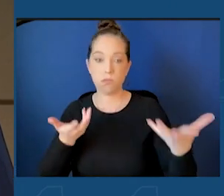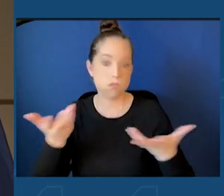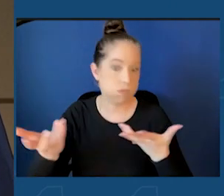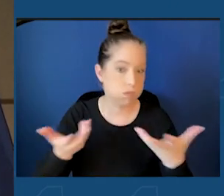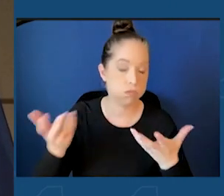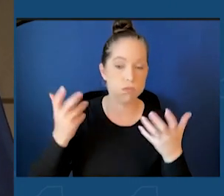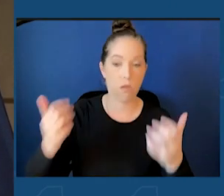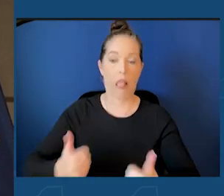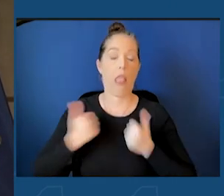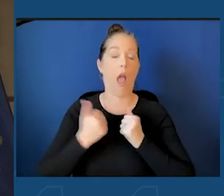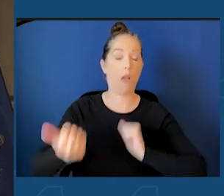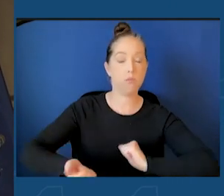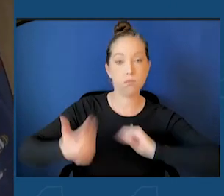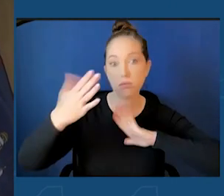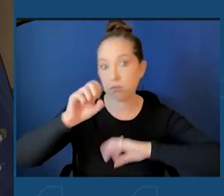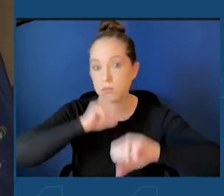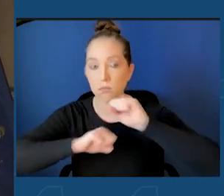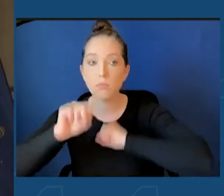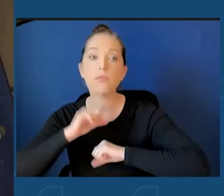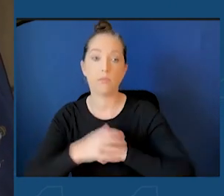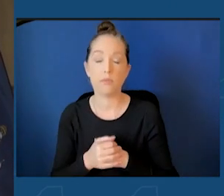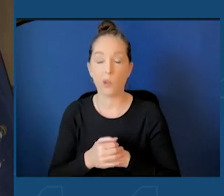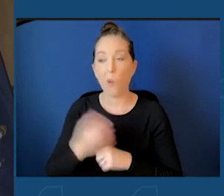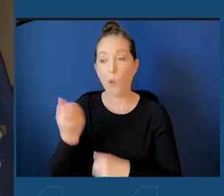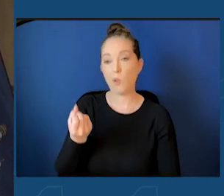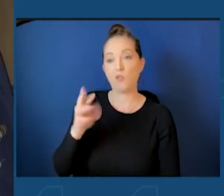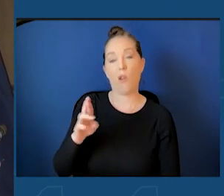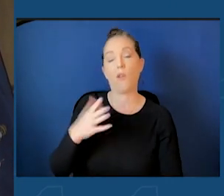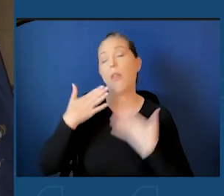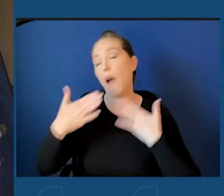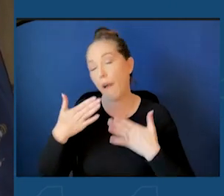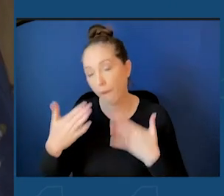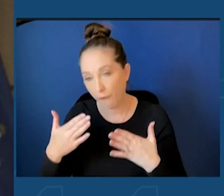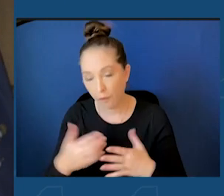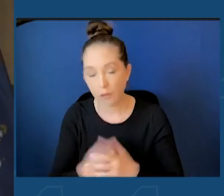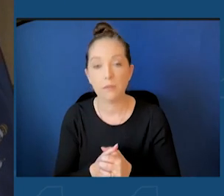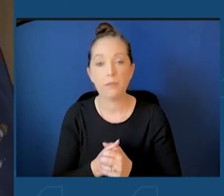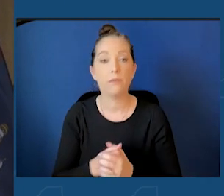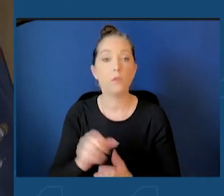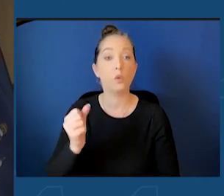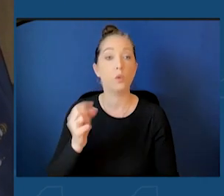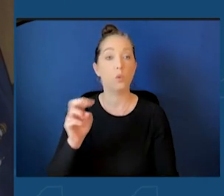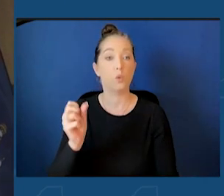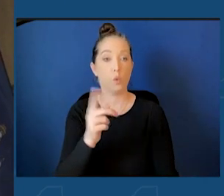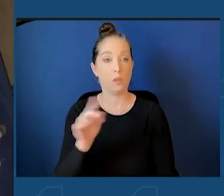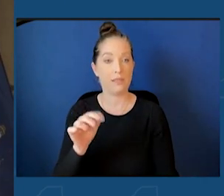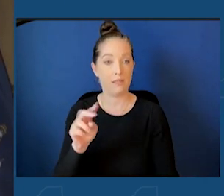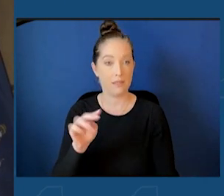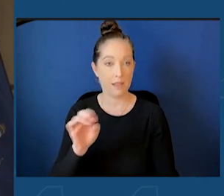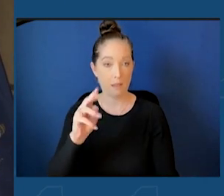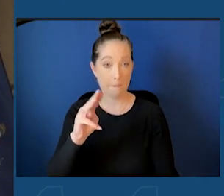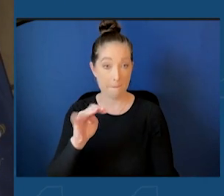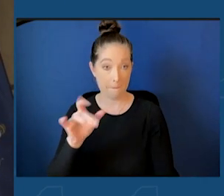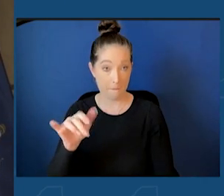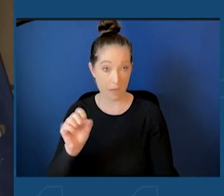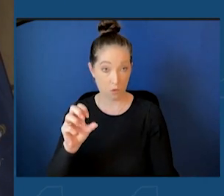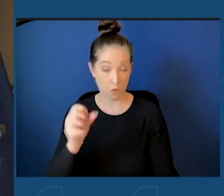Sullivan, thank you. Thank you for being a part of our team as well. Suzanne Miles-Gustav, I want to thank her for being the acting commissioner